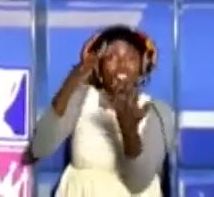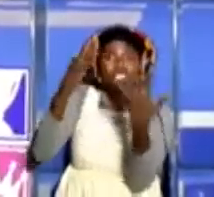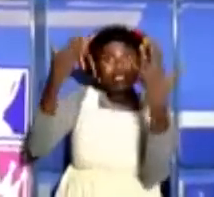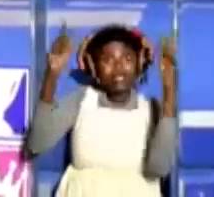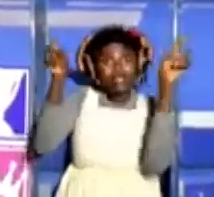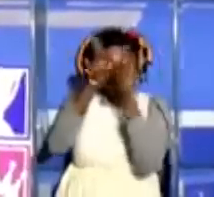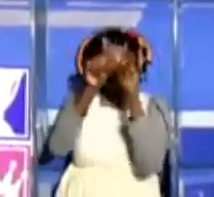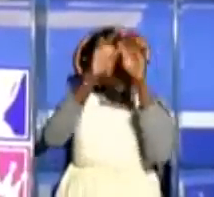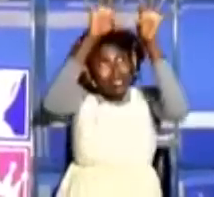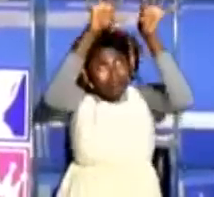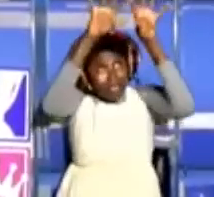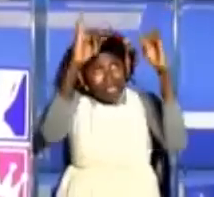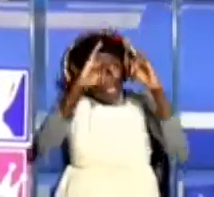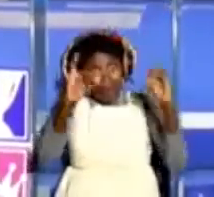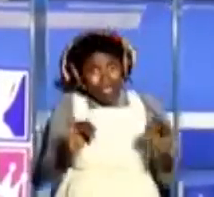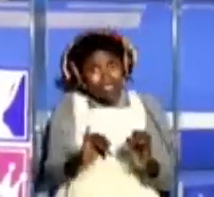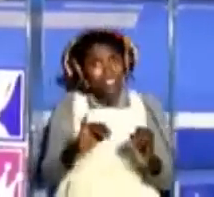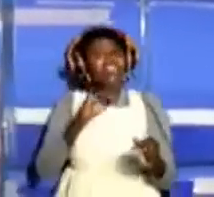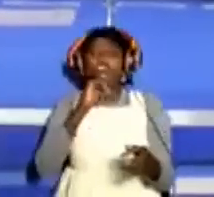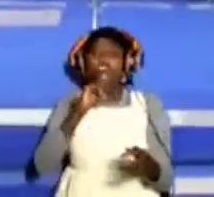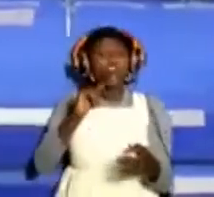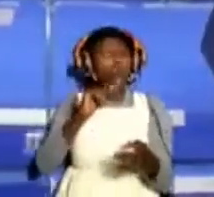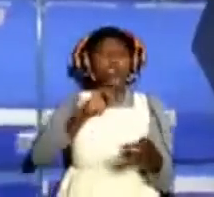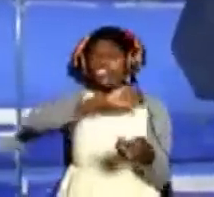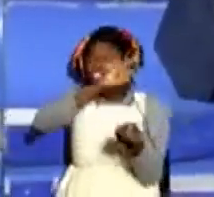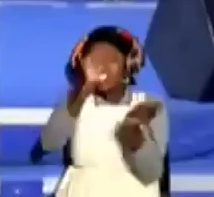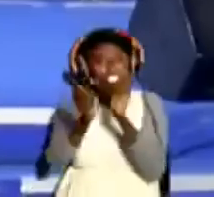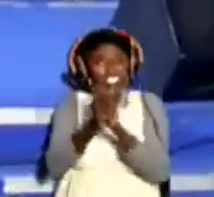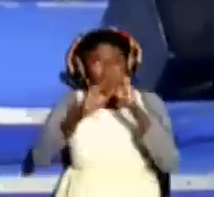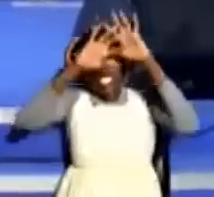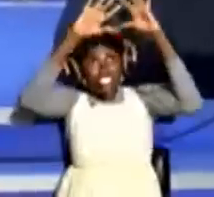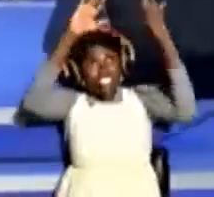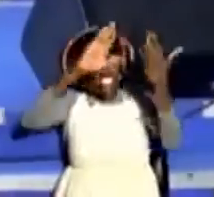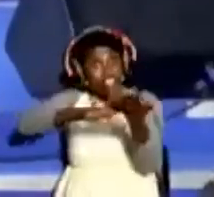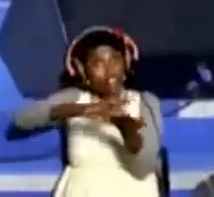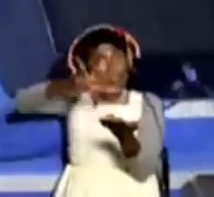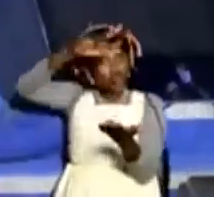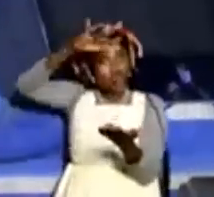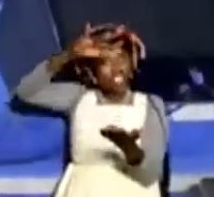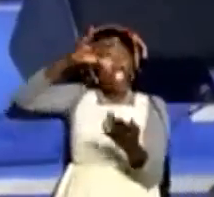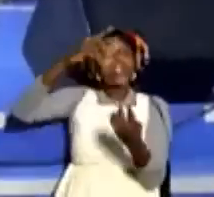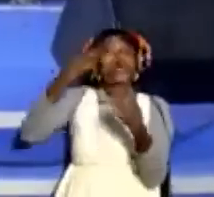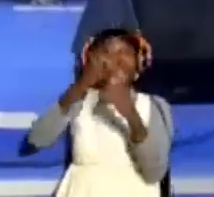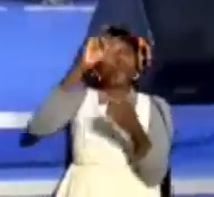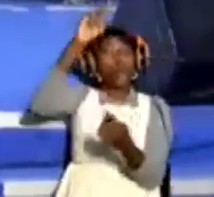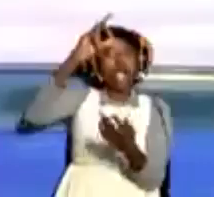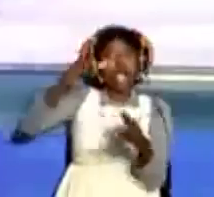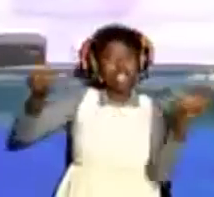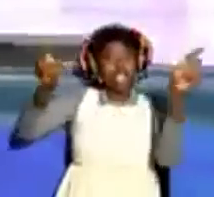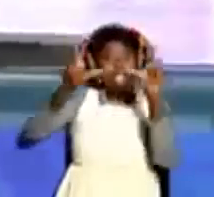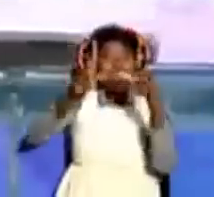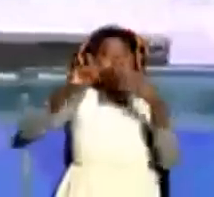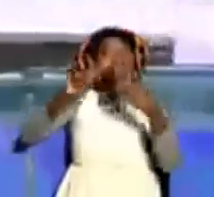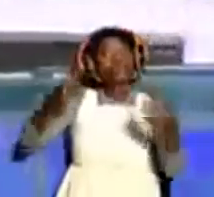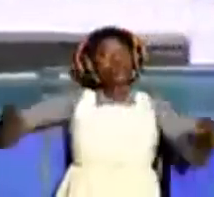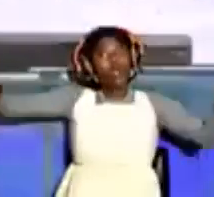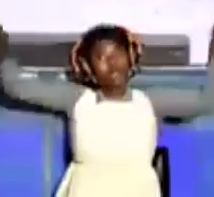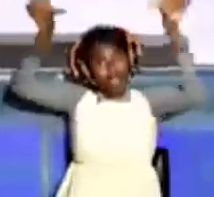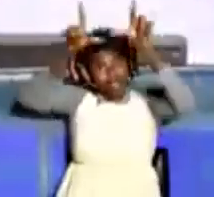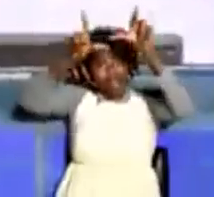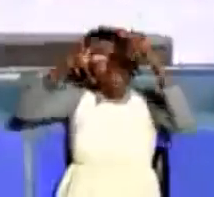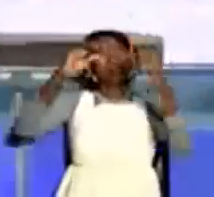likeness in an ever increasing splendor from one degree of glory to